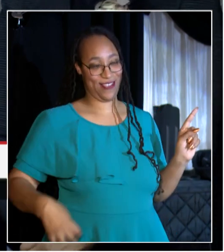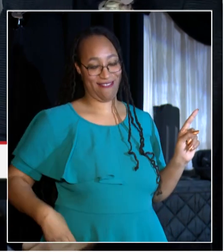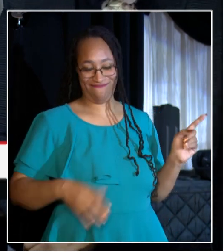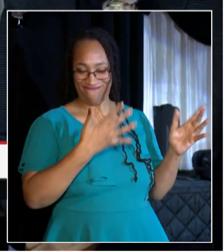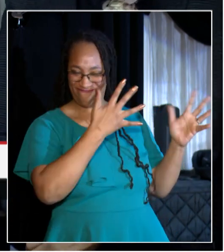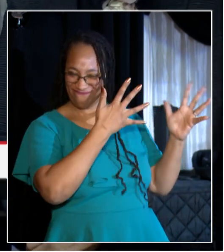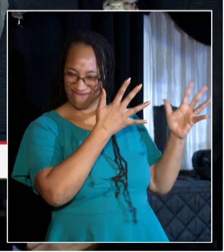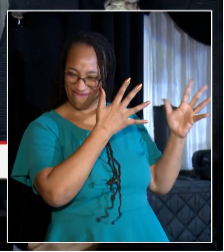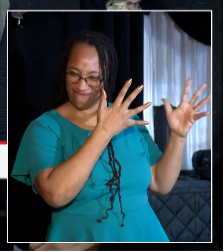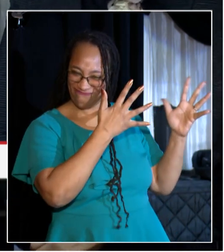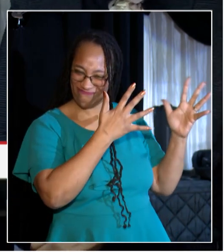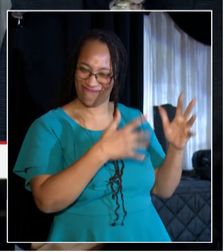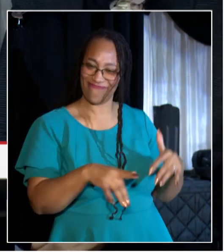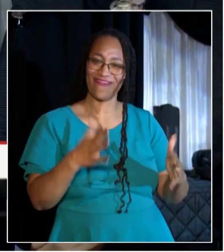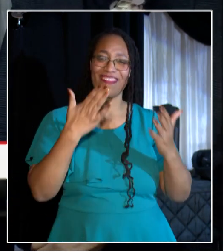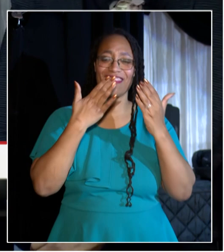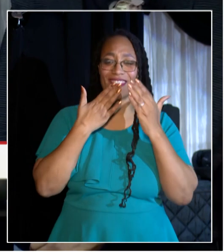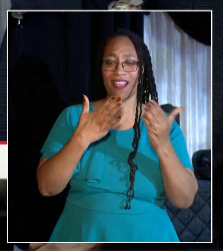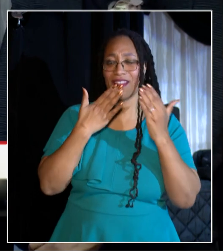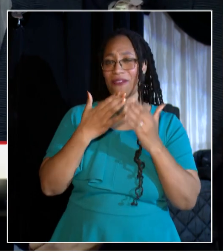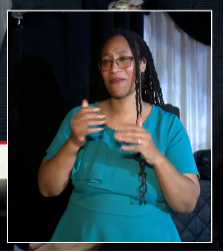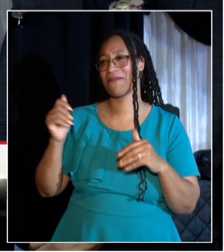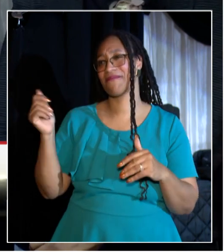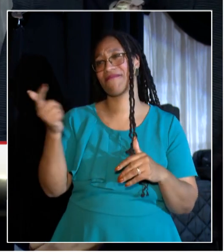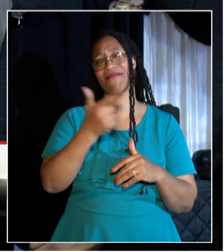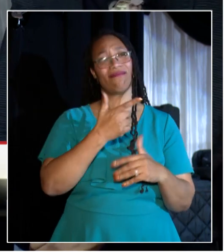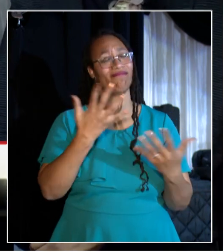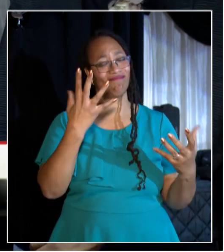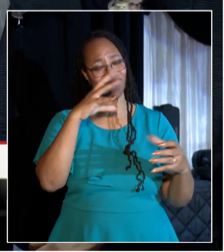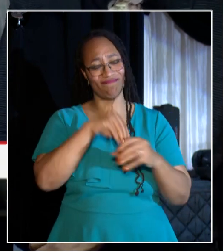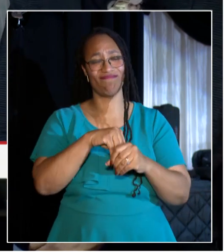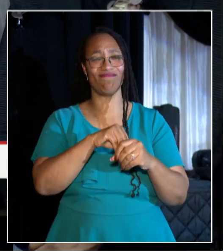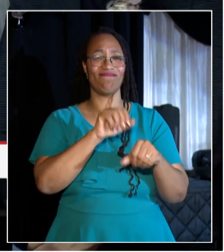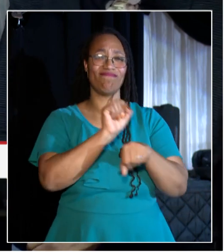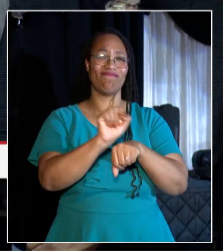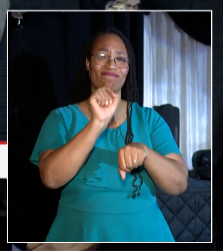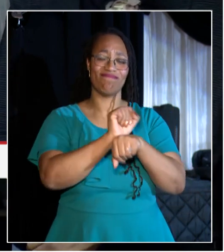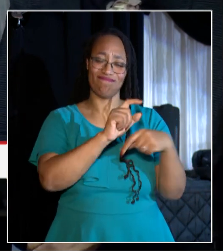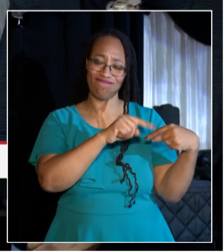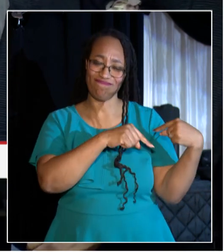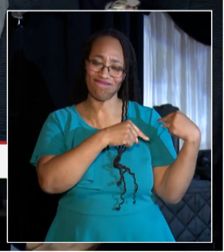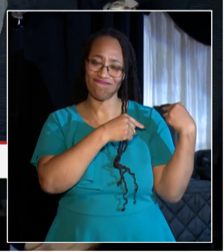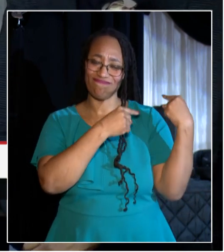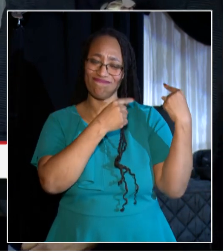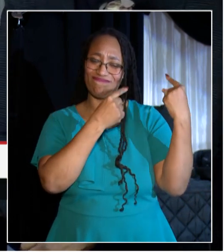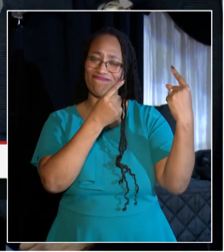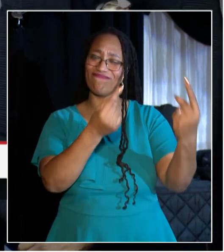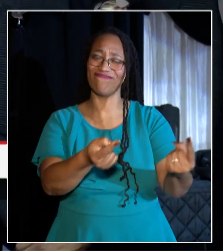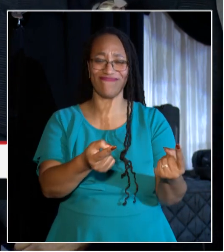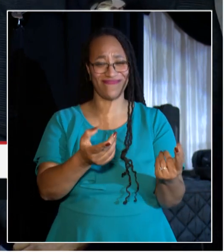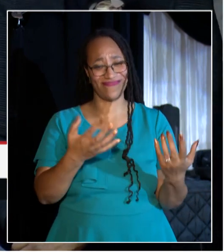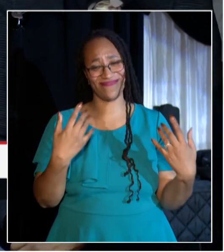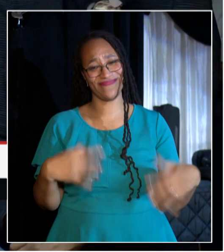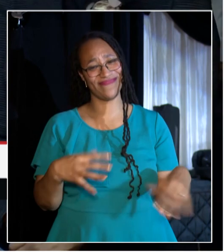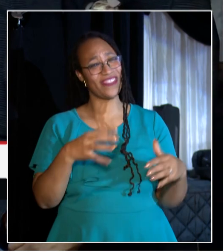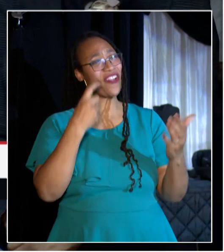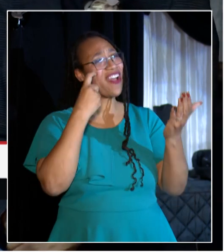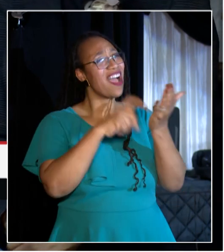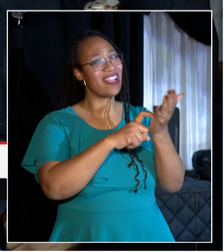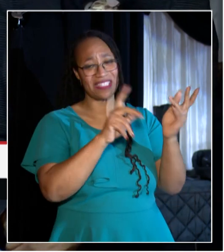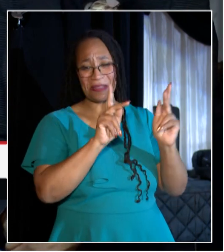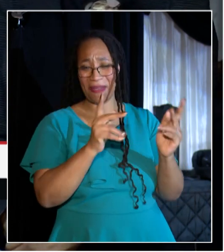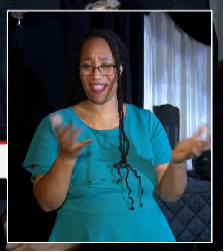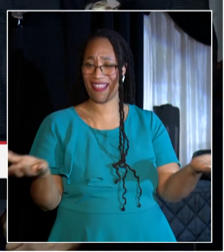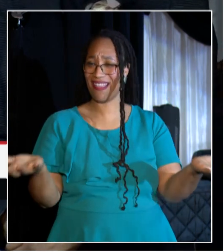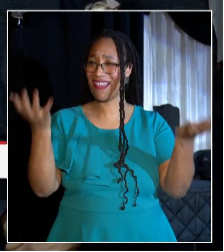specifically today for what you've done to elevate the lives of Black residents across all 8 wards. So, we've got this Be Downtown campaign, but at